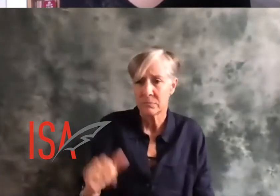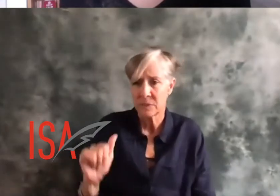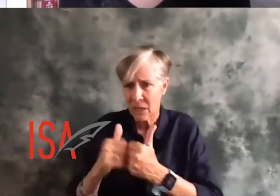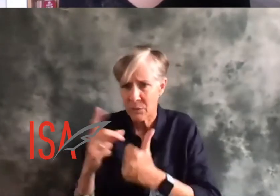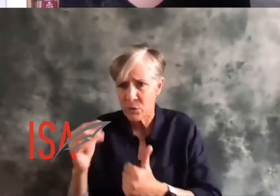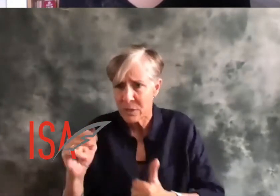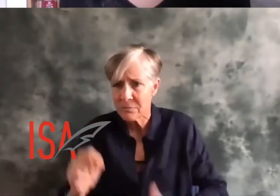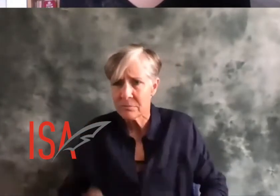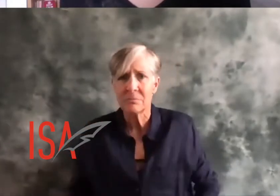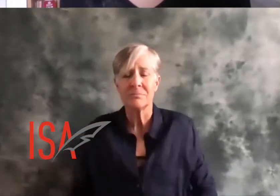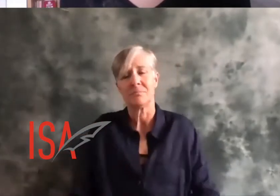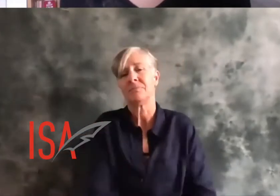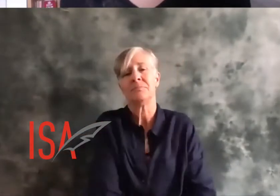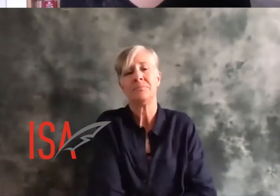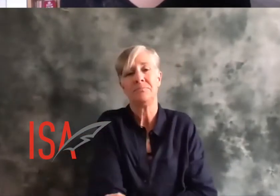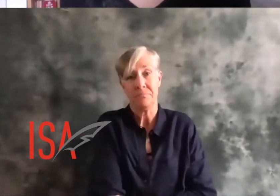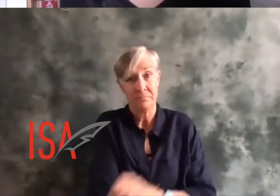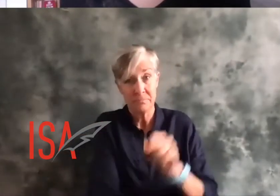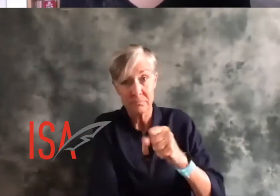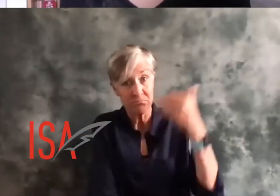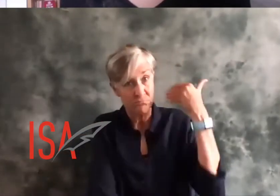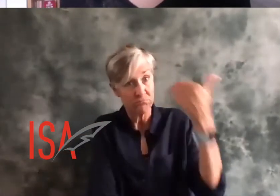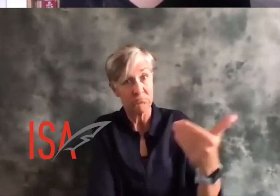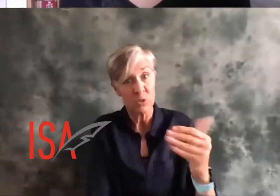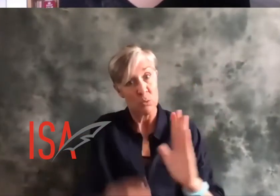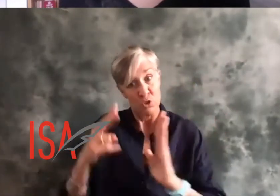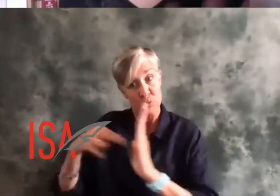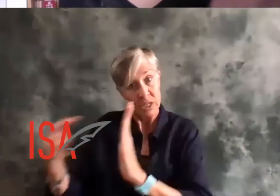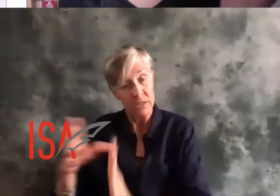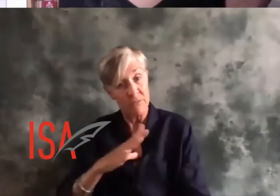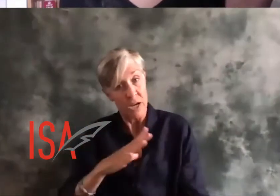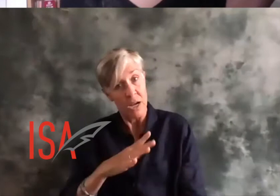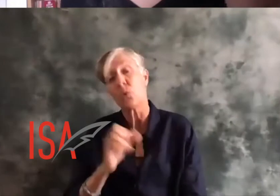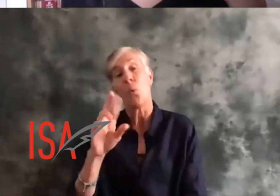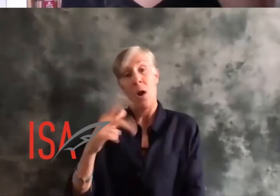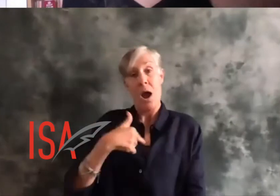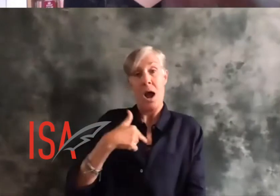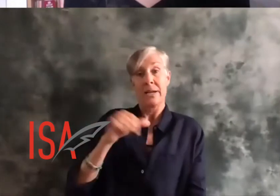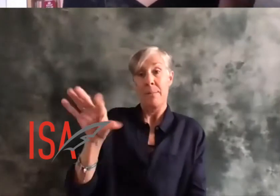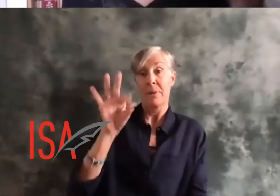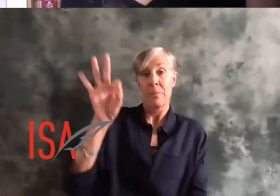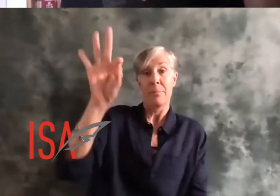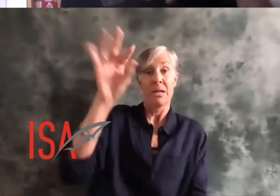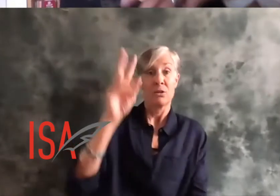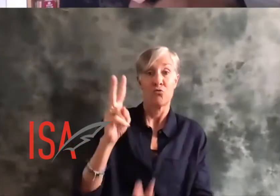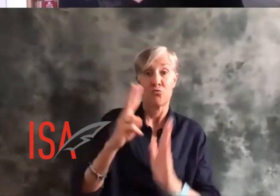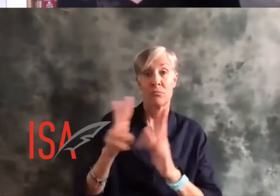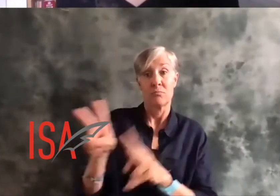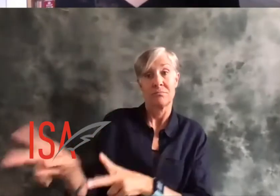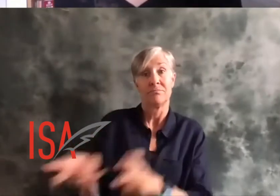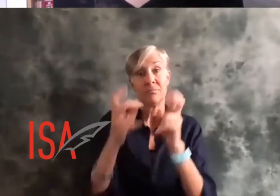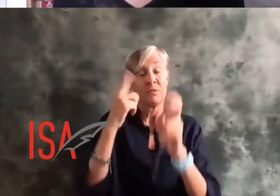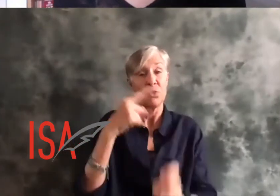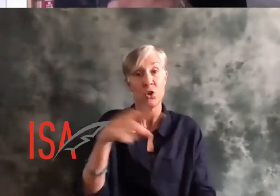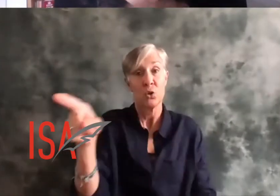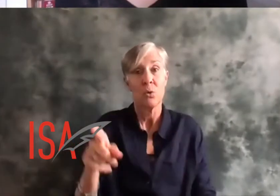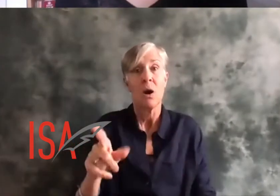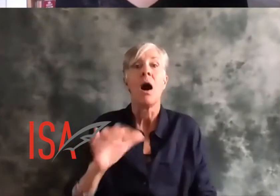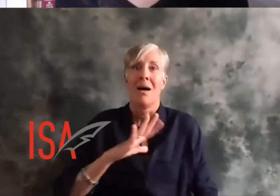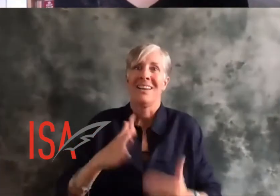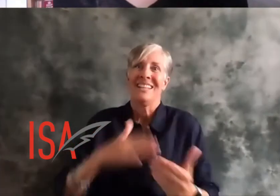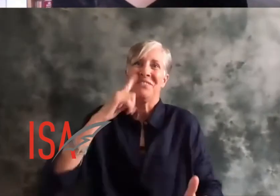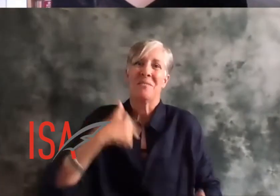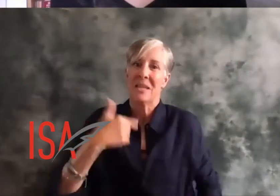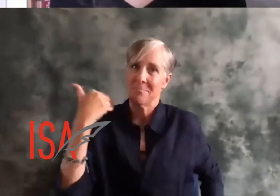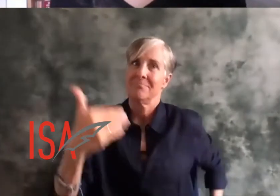Yep. Yes. If you want to look through them, you can pick one out, or I can pick one and read one to you guys. What do you want to do? That would be easier for